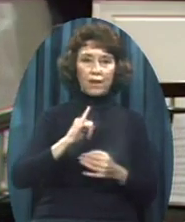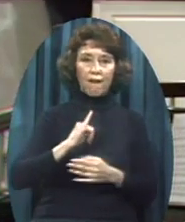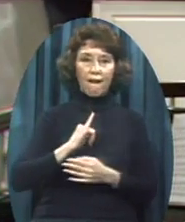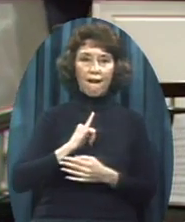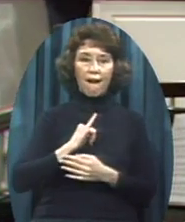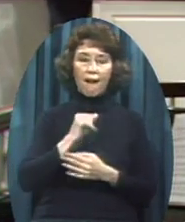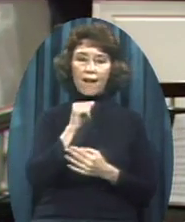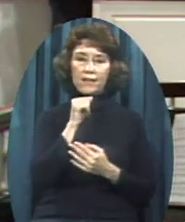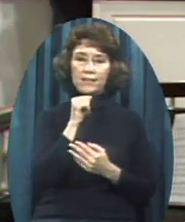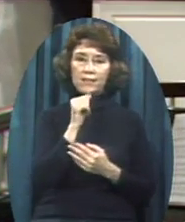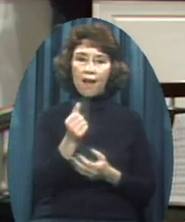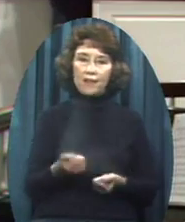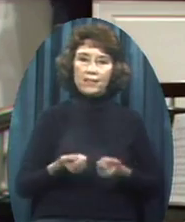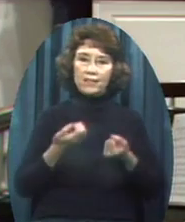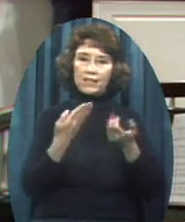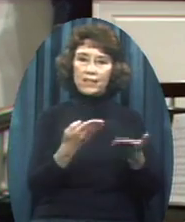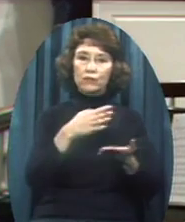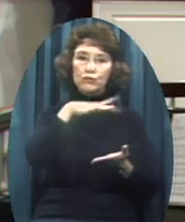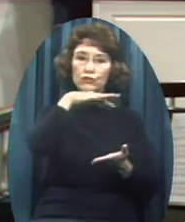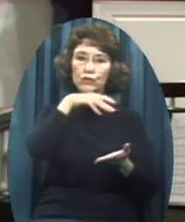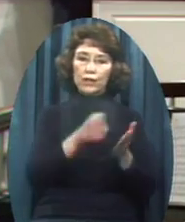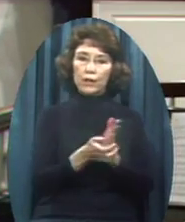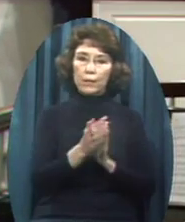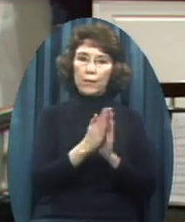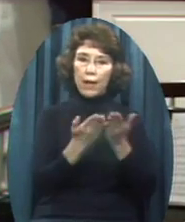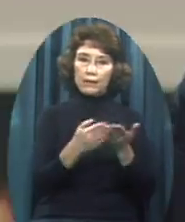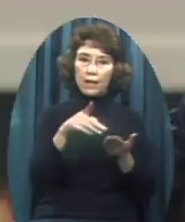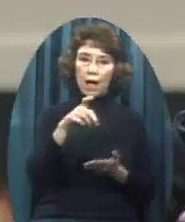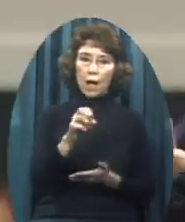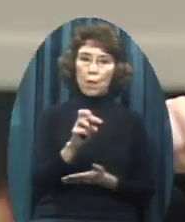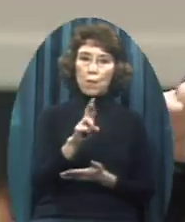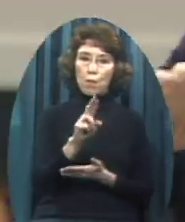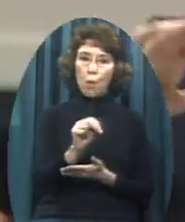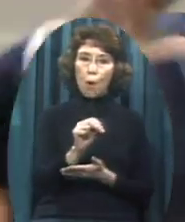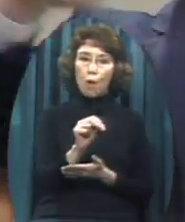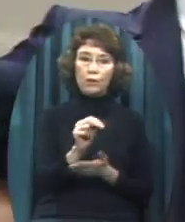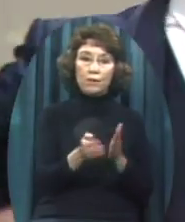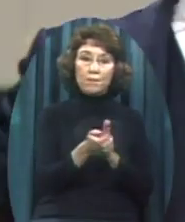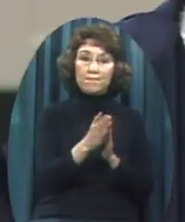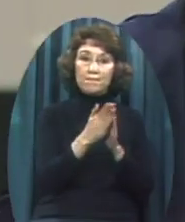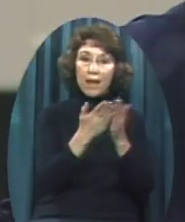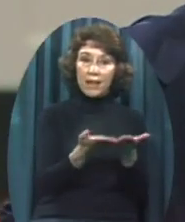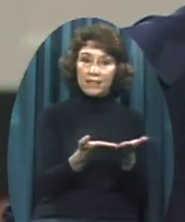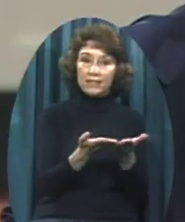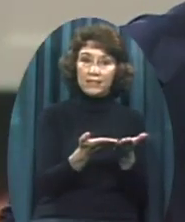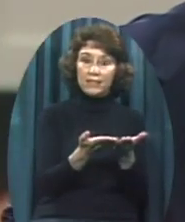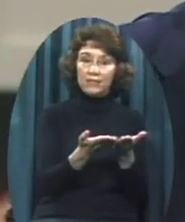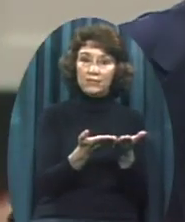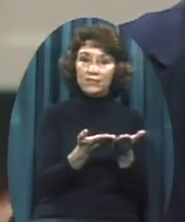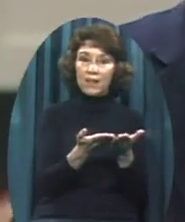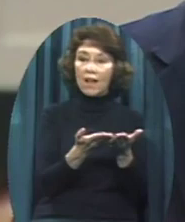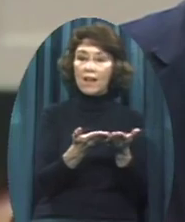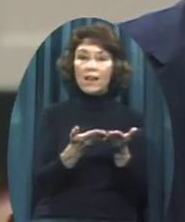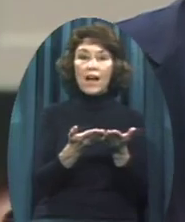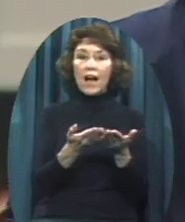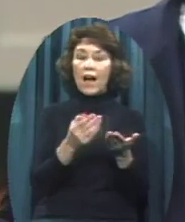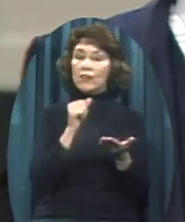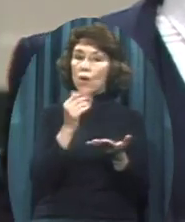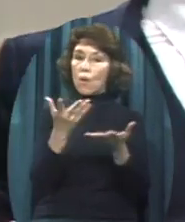want my interview earlier this year to appear in a pornographic magazine. Oh, somebody said, listen, look how many sinners read that thing. That's all